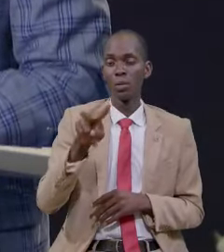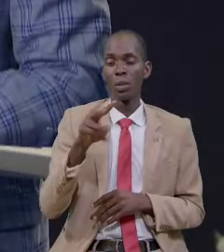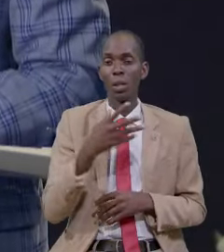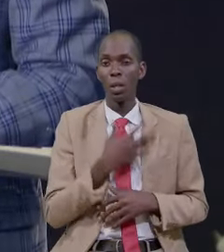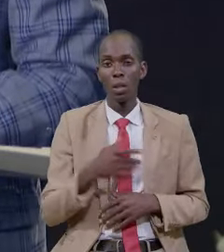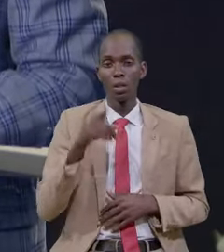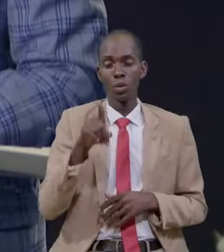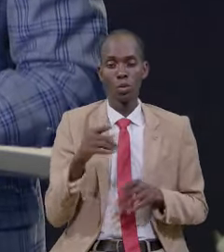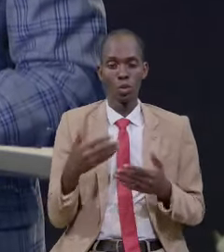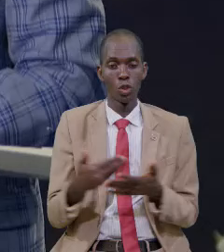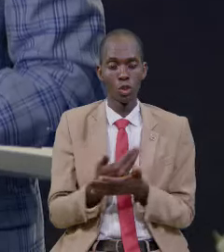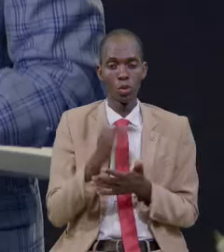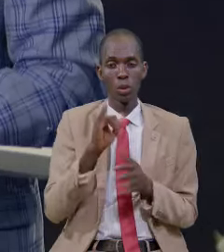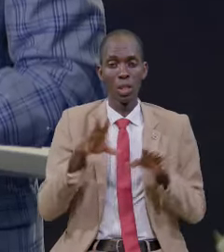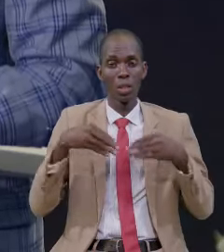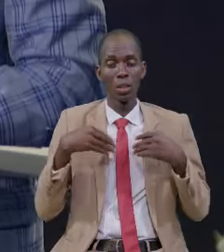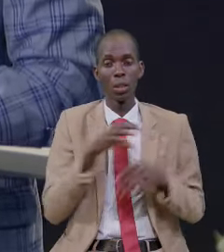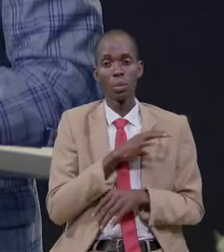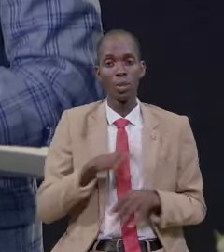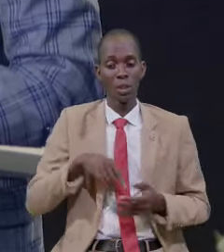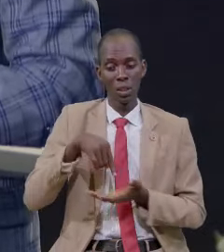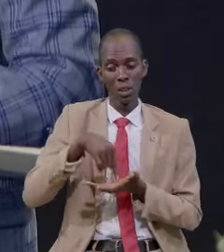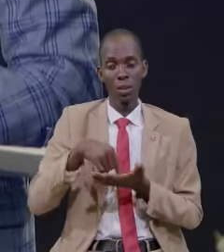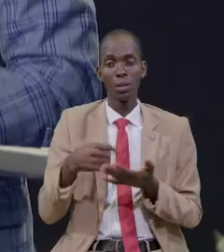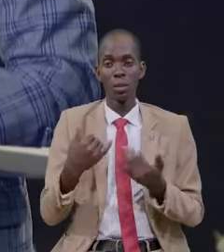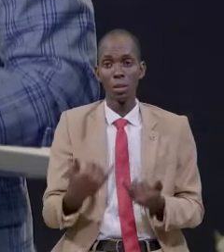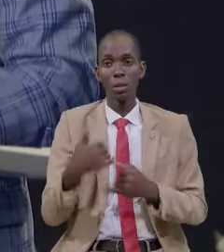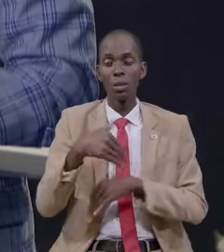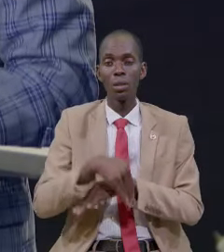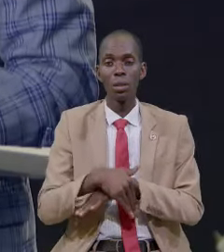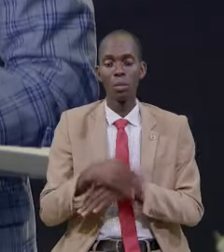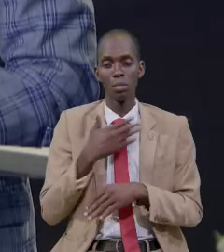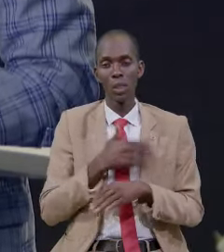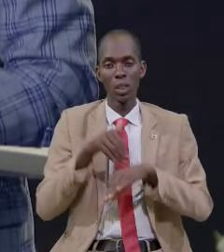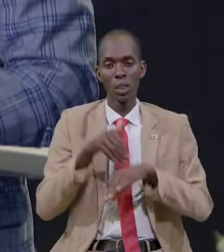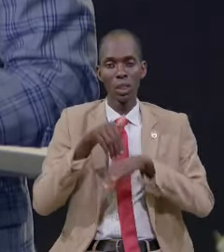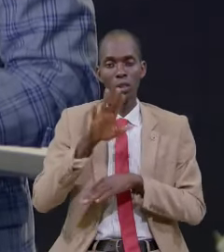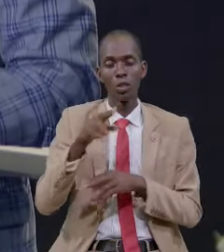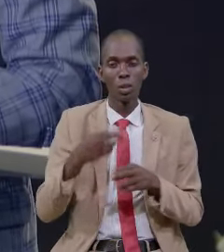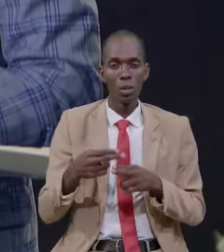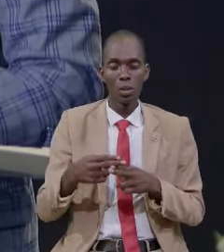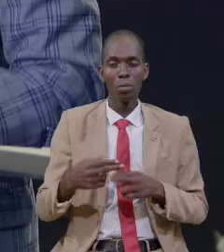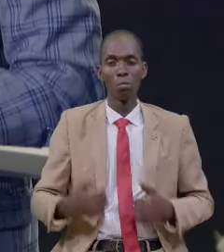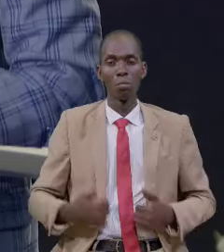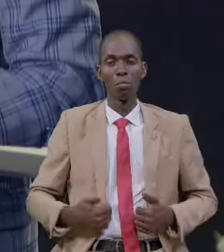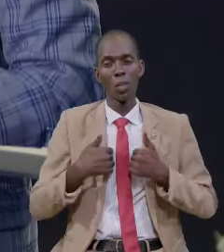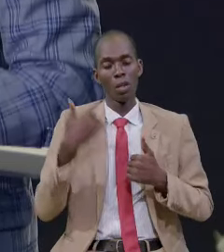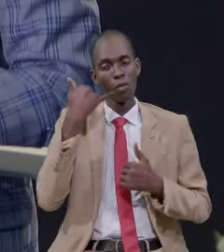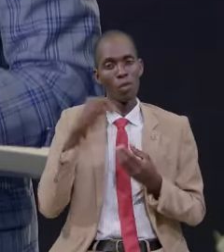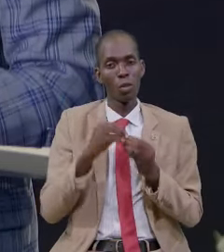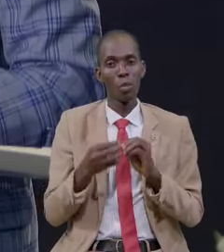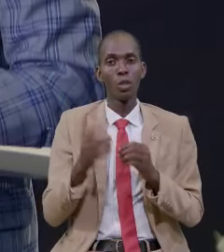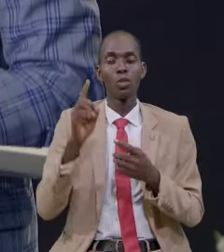Send your name, your phone number, and your location address via SMS